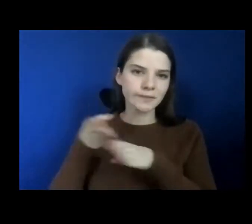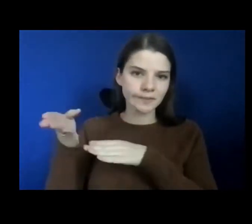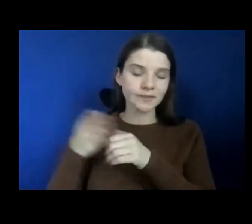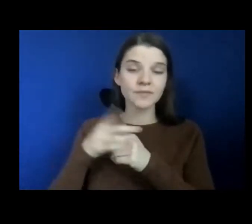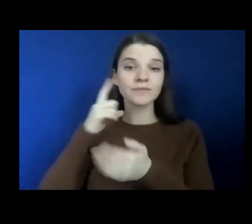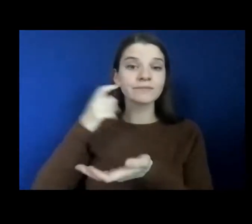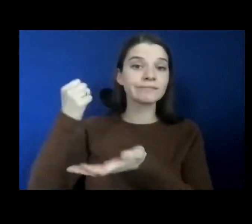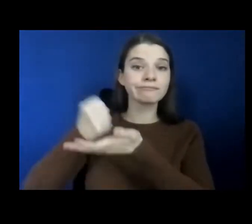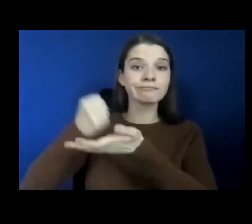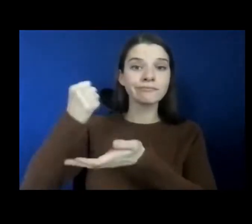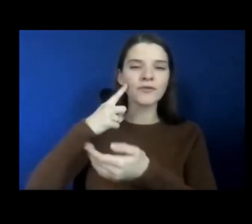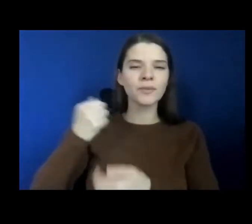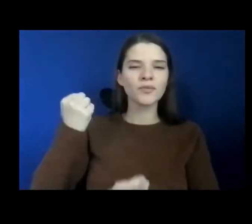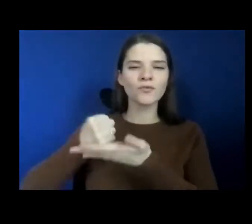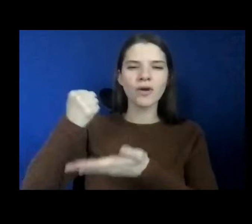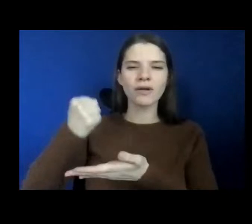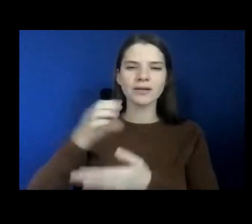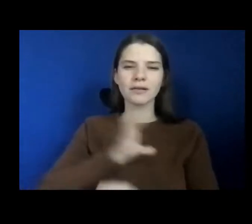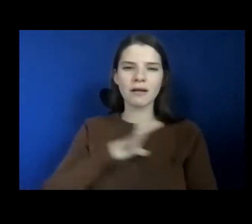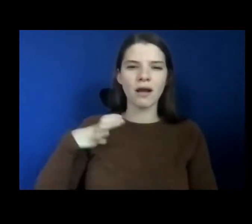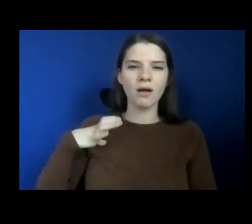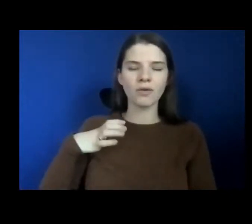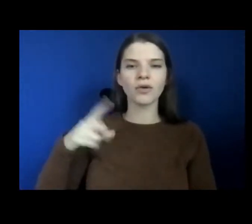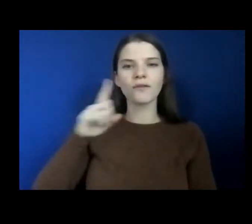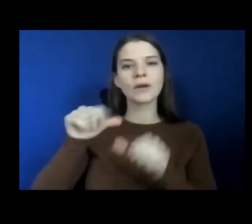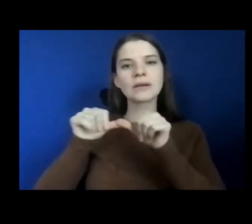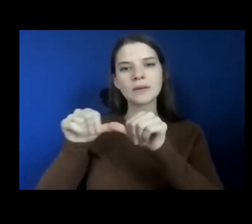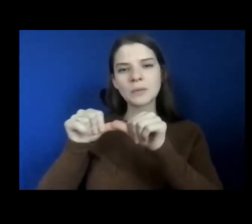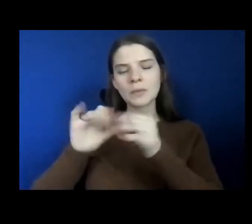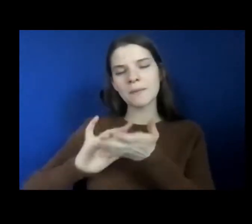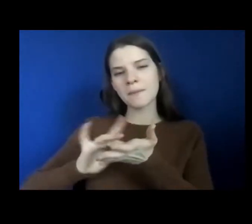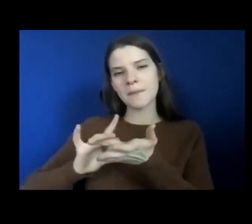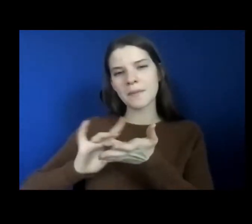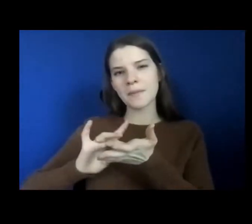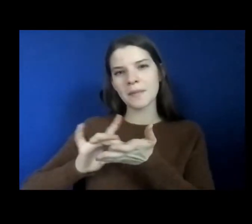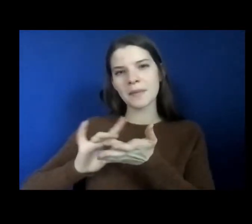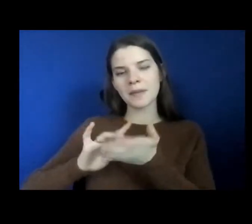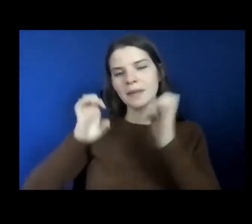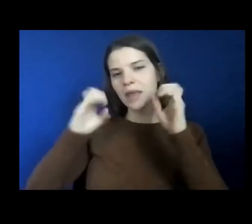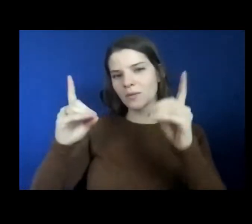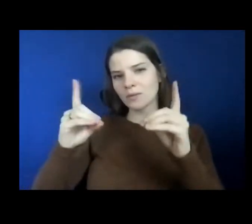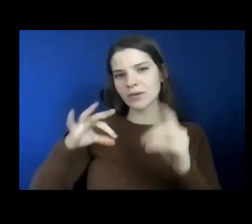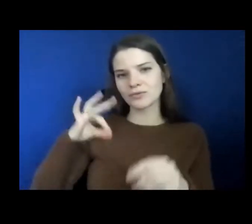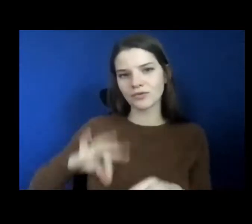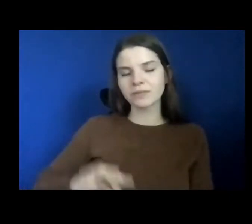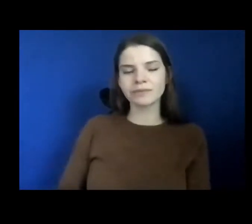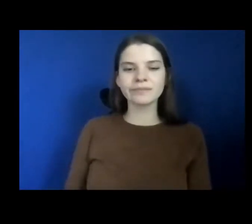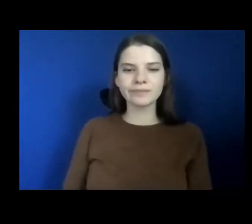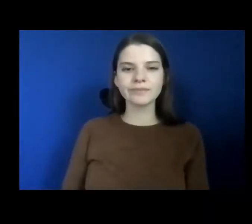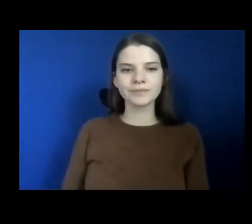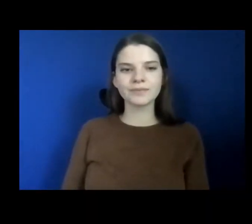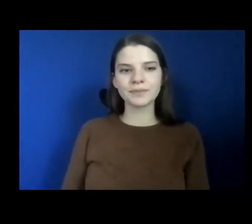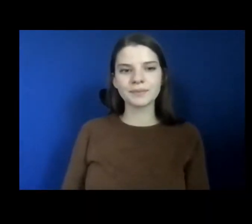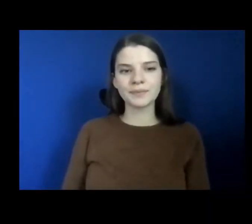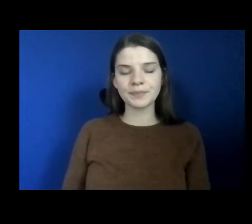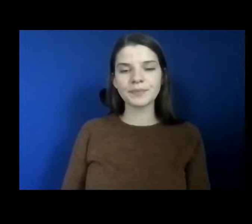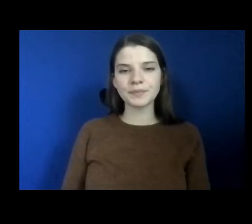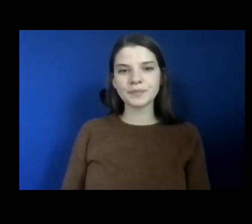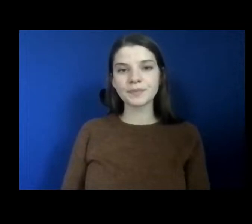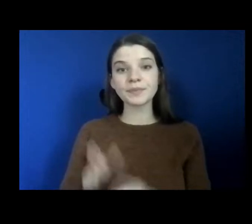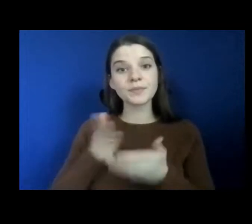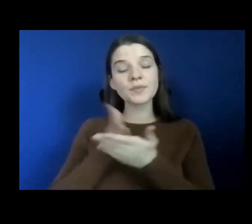accredited by the Accreditation Council for Continuing Medical Education. Throughout